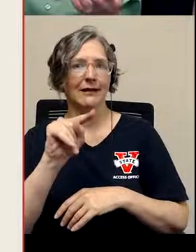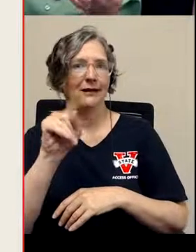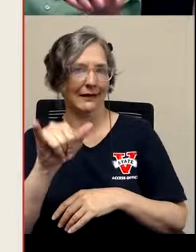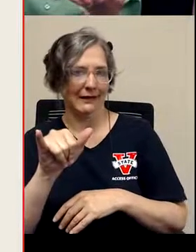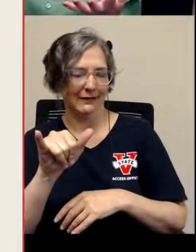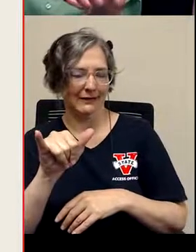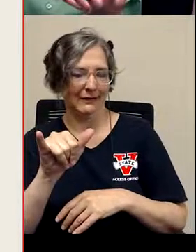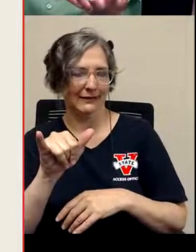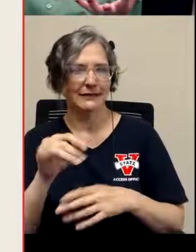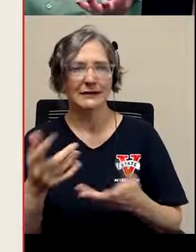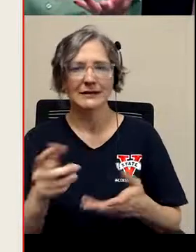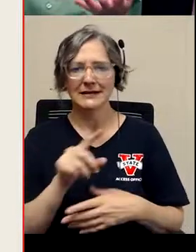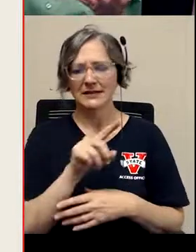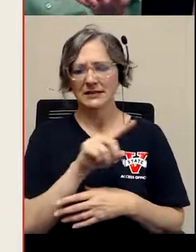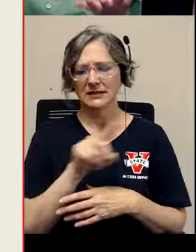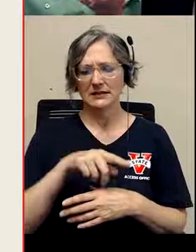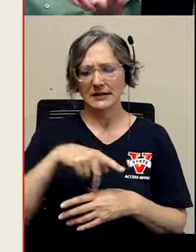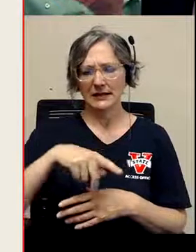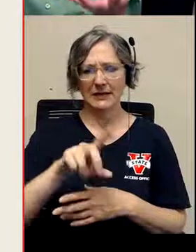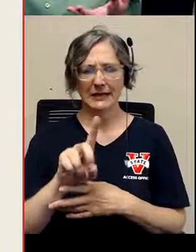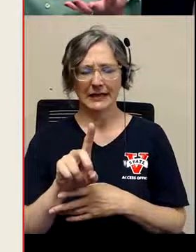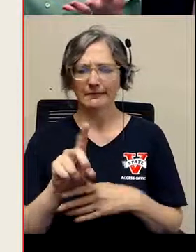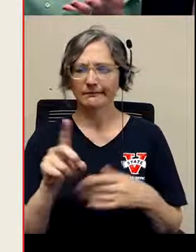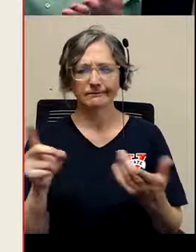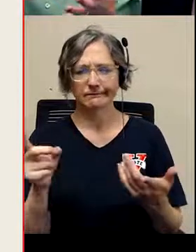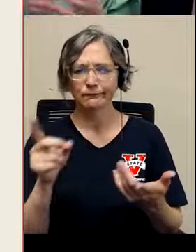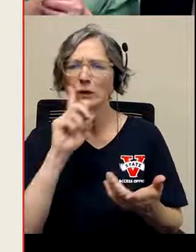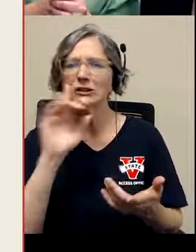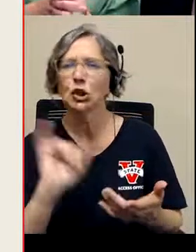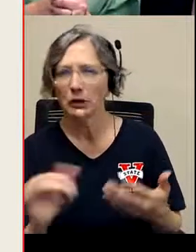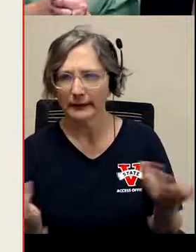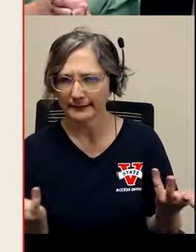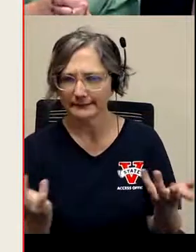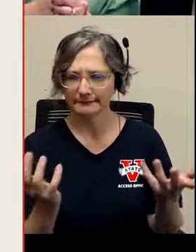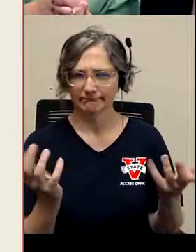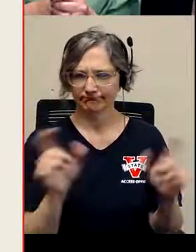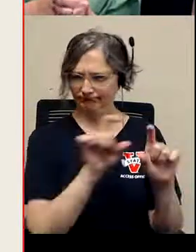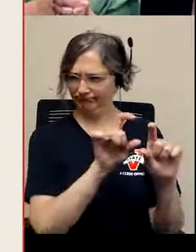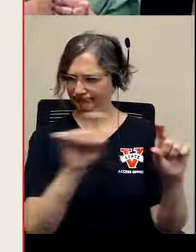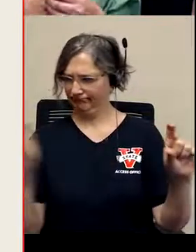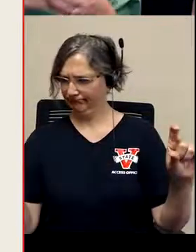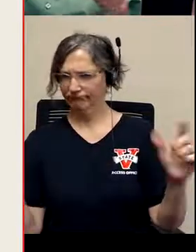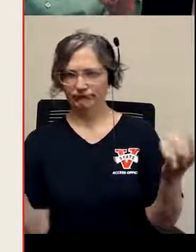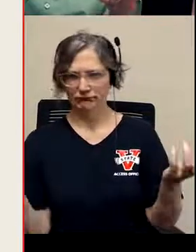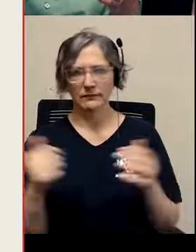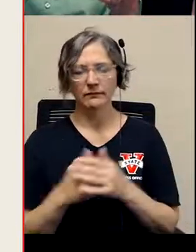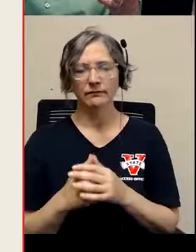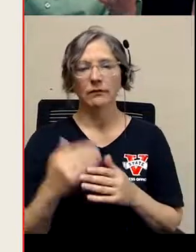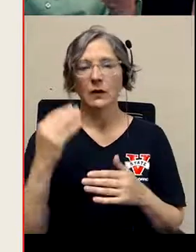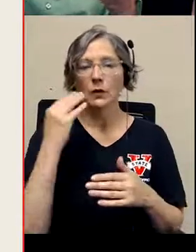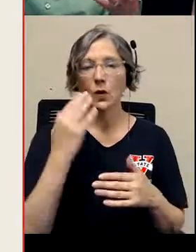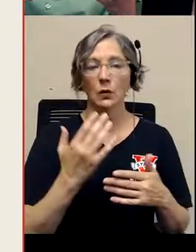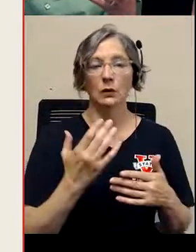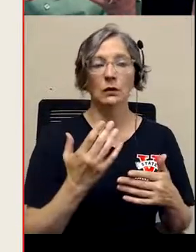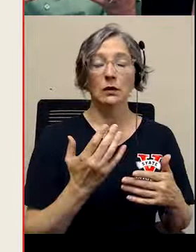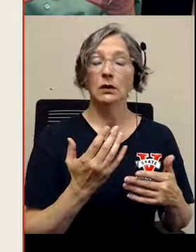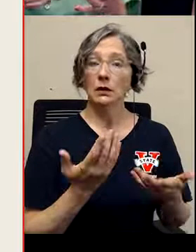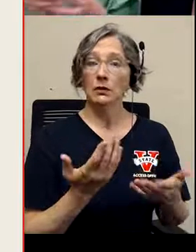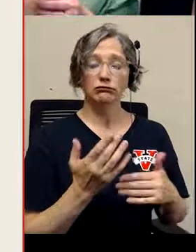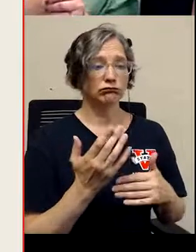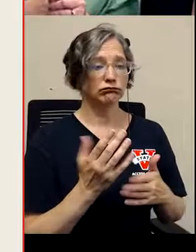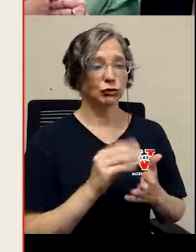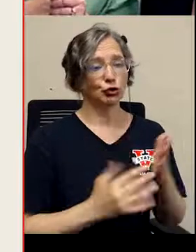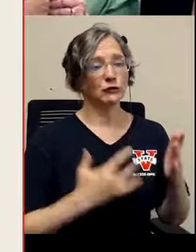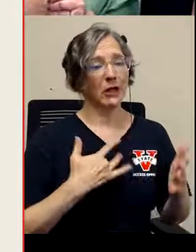of what ZDP, the zone of proximal development looks like, right? So we know that there are things that students feel very comfortable